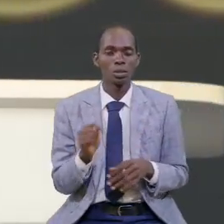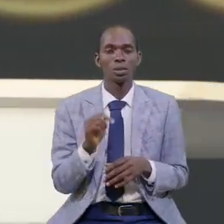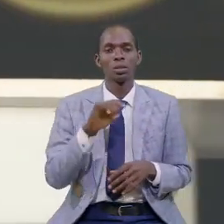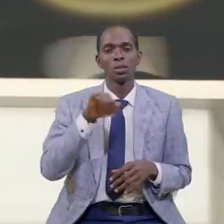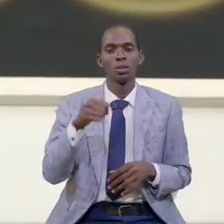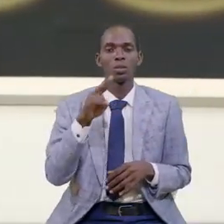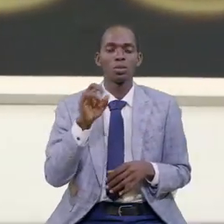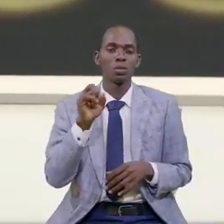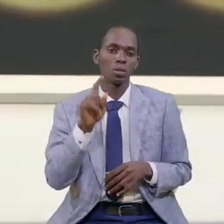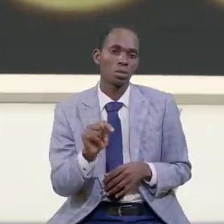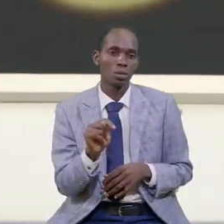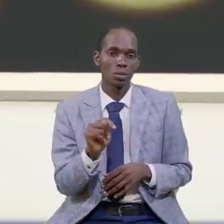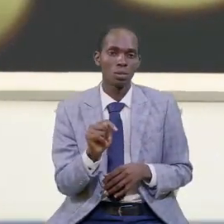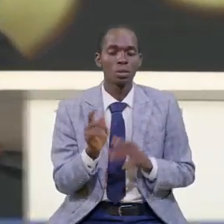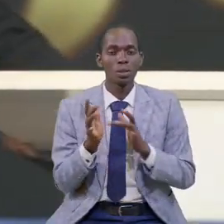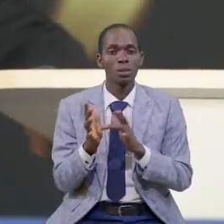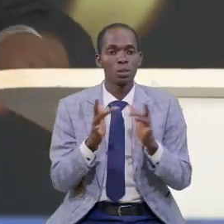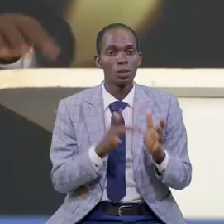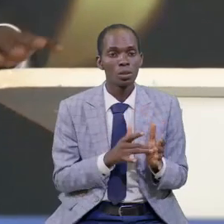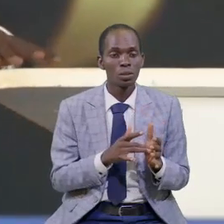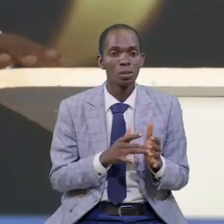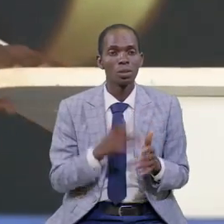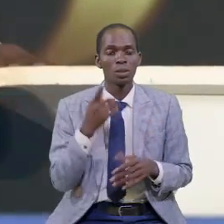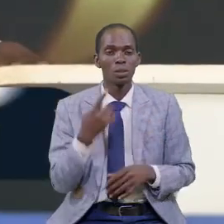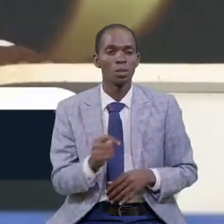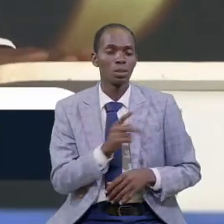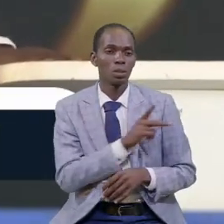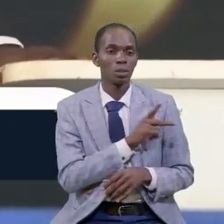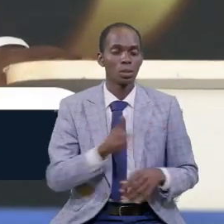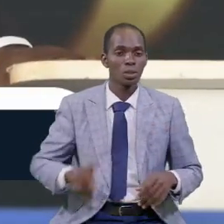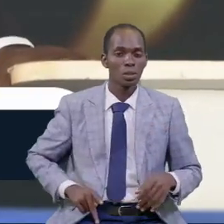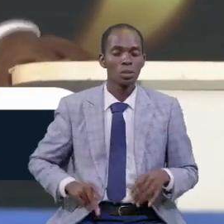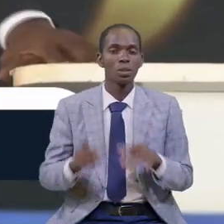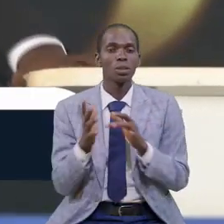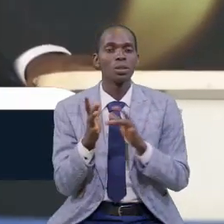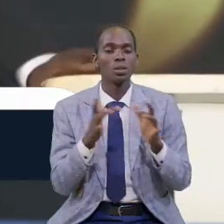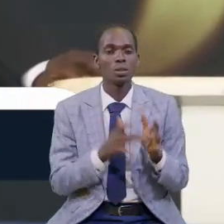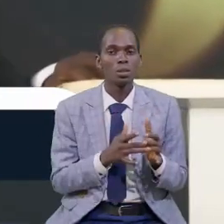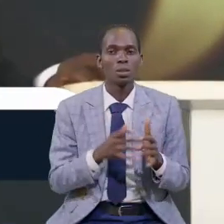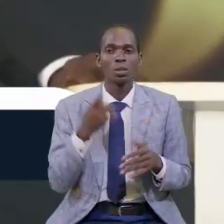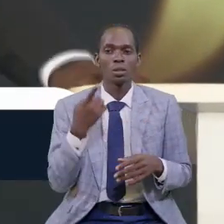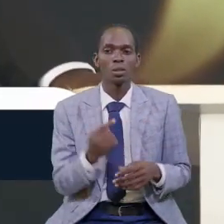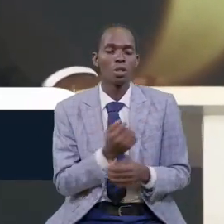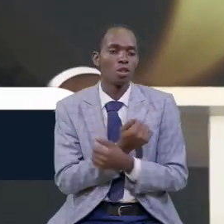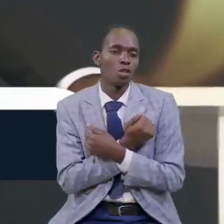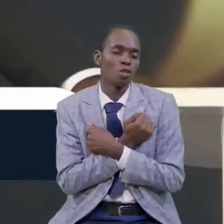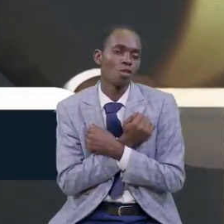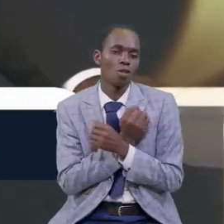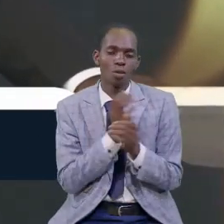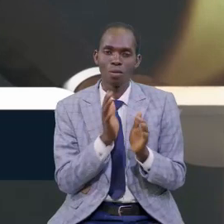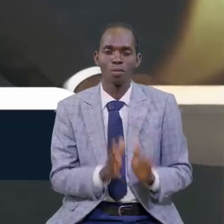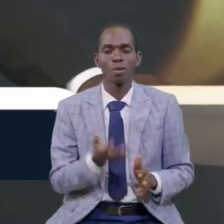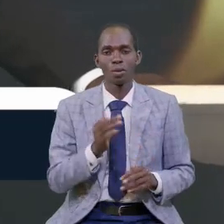Jesus, the King. Jesus, the lover of your soul.